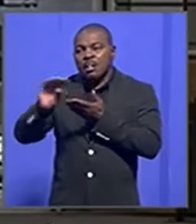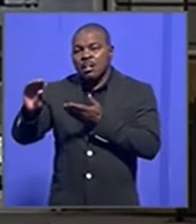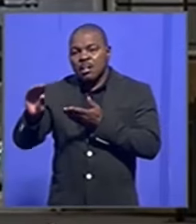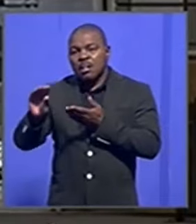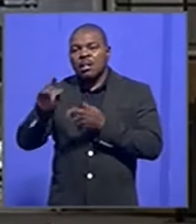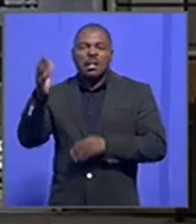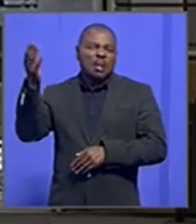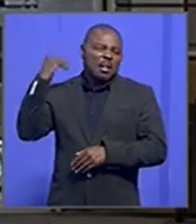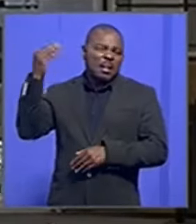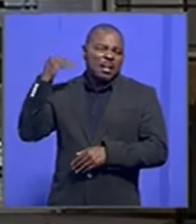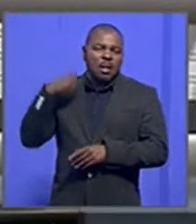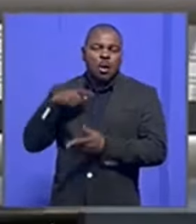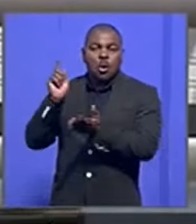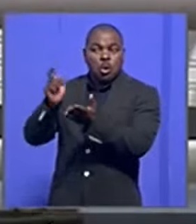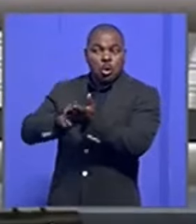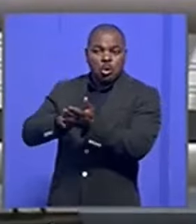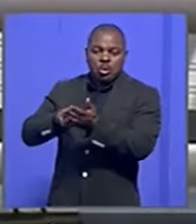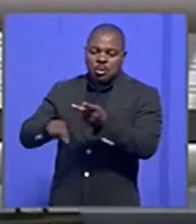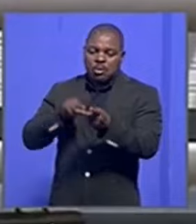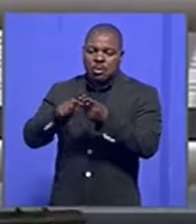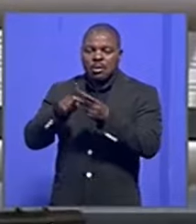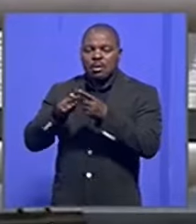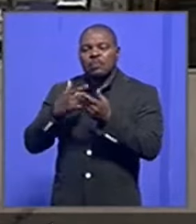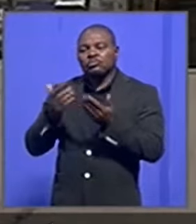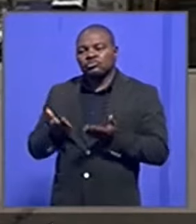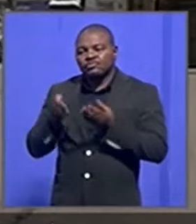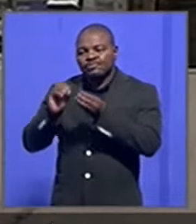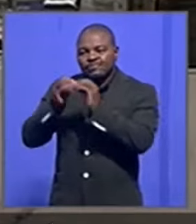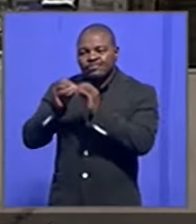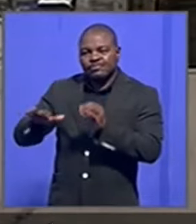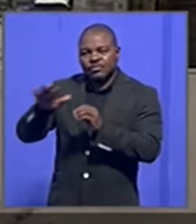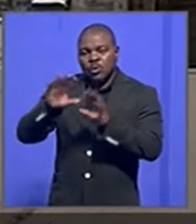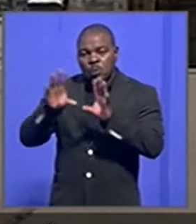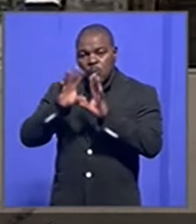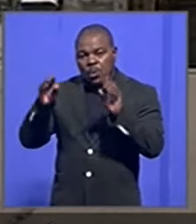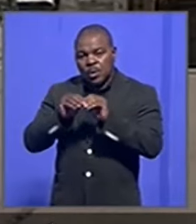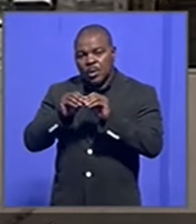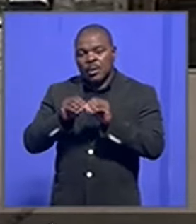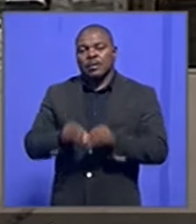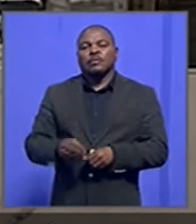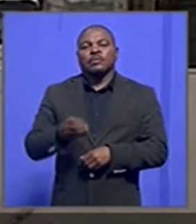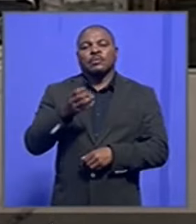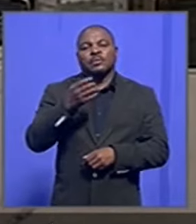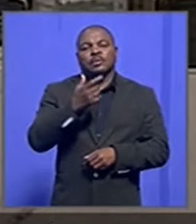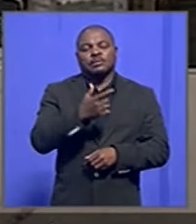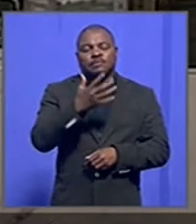sa bogologolo le bontlha bongwe jwa tlhokomelo ya tsone ya diranta di le dimilione di le